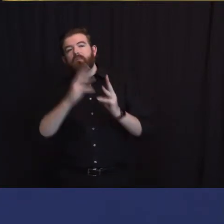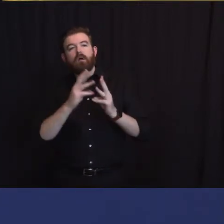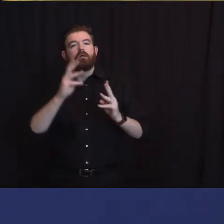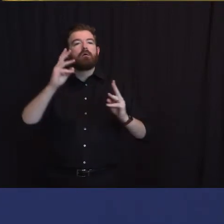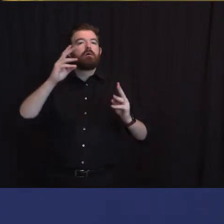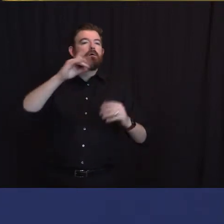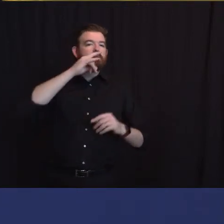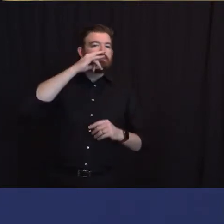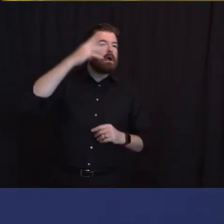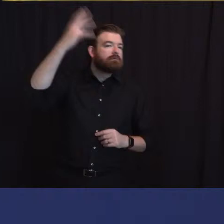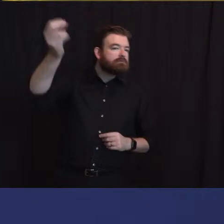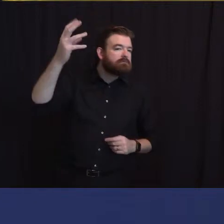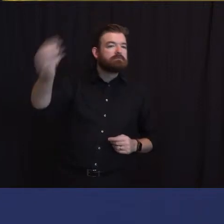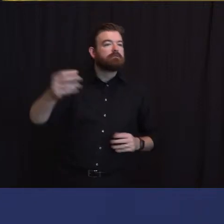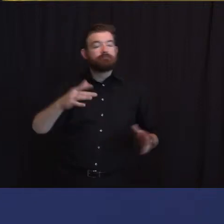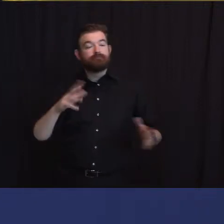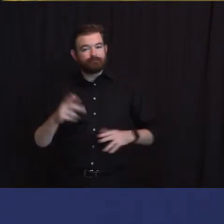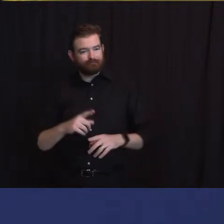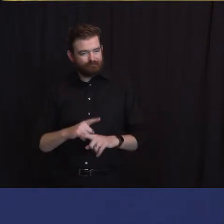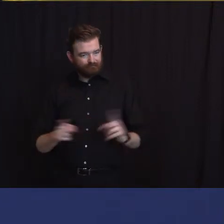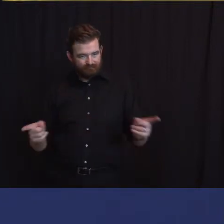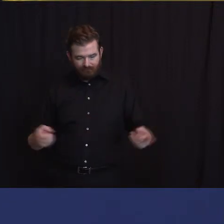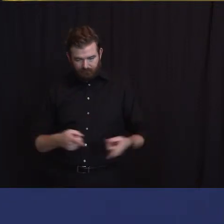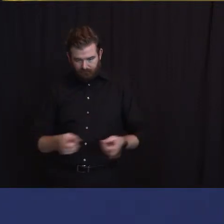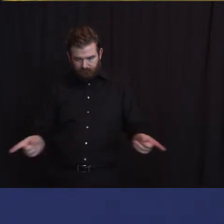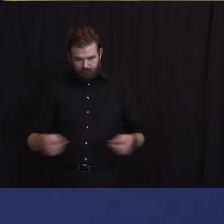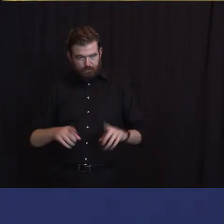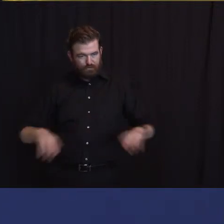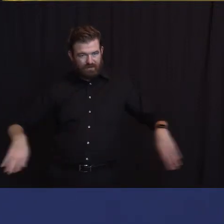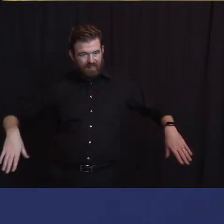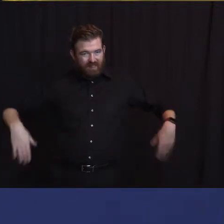not been able to get vaccinated, so you've got that reality as well.